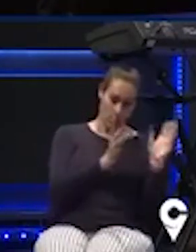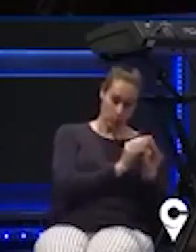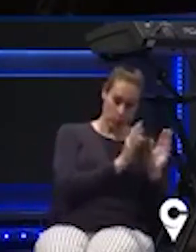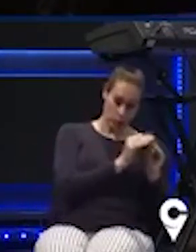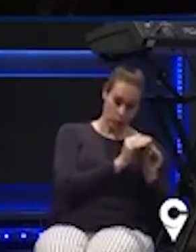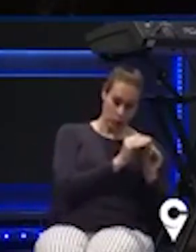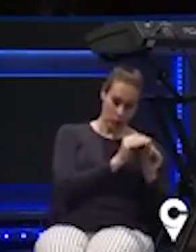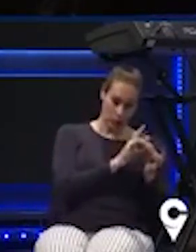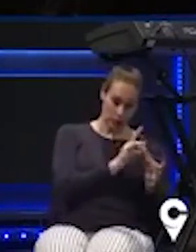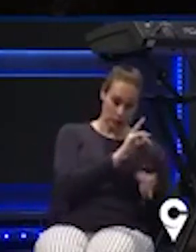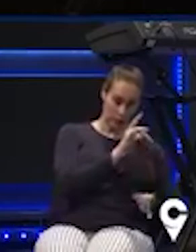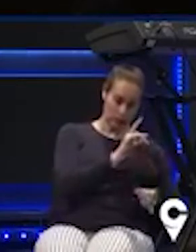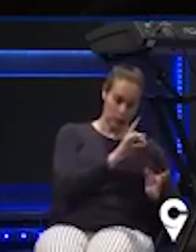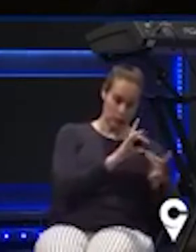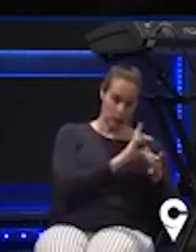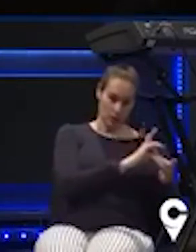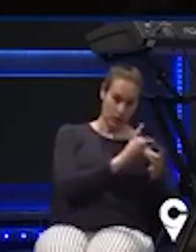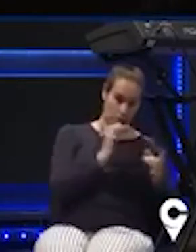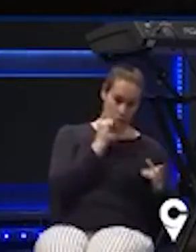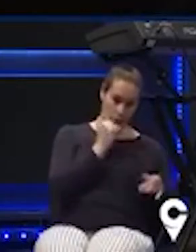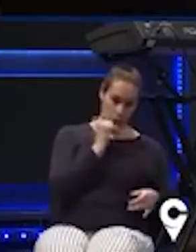prostitutes in the church.